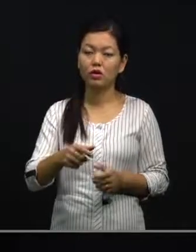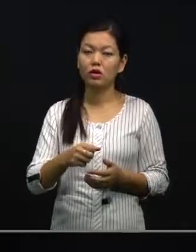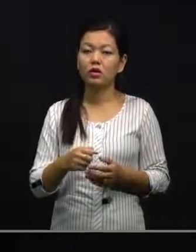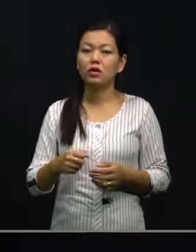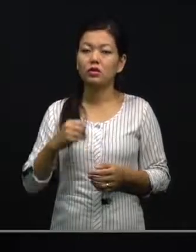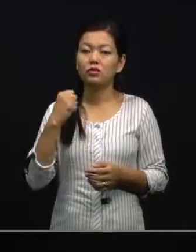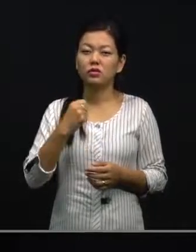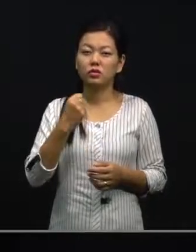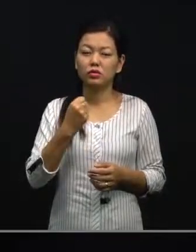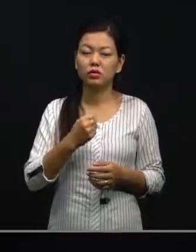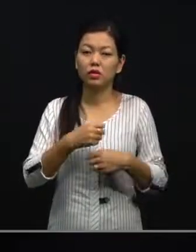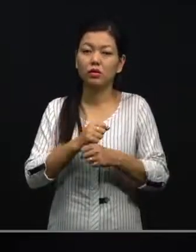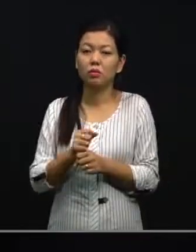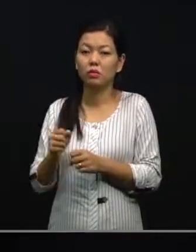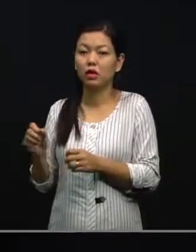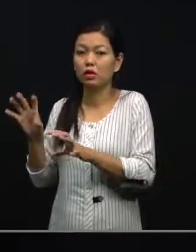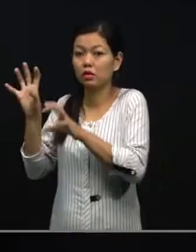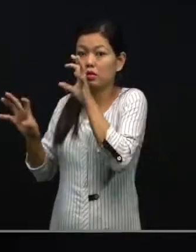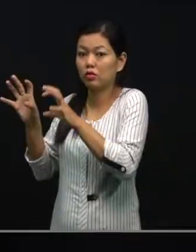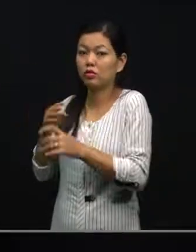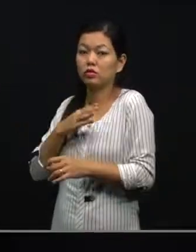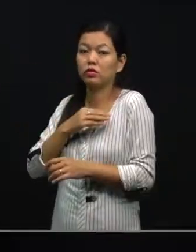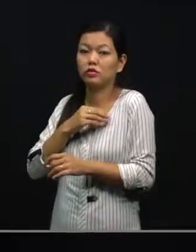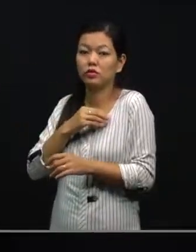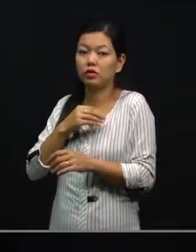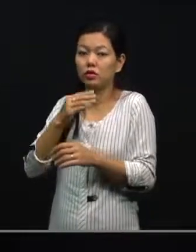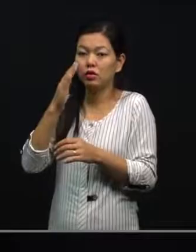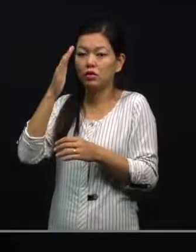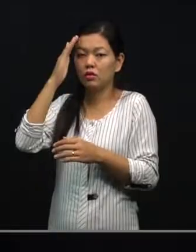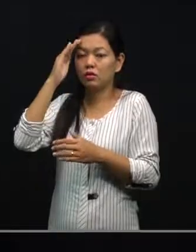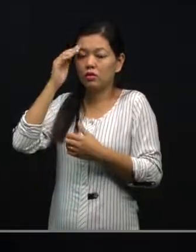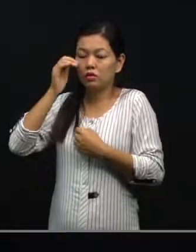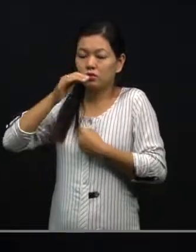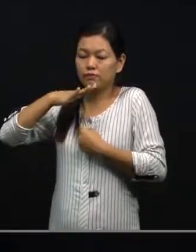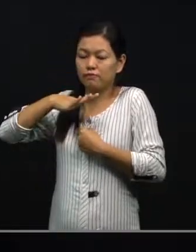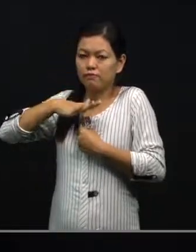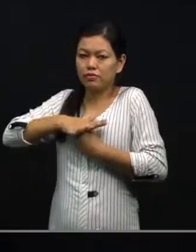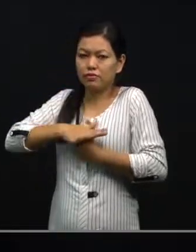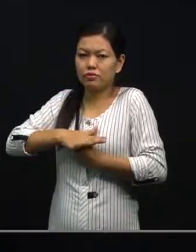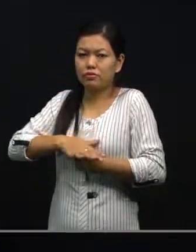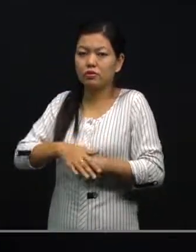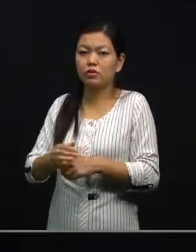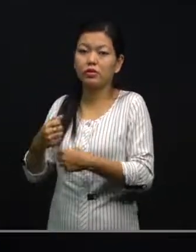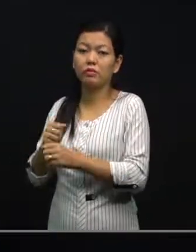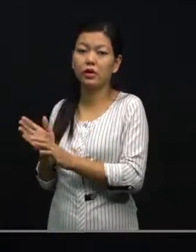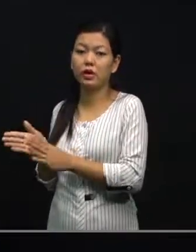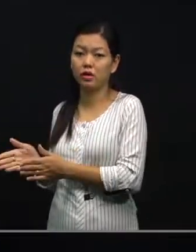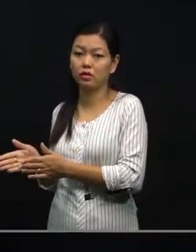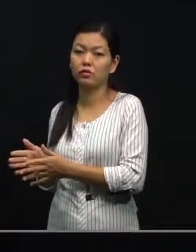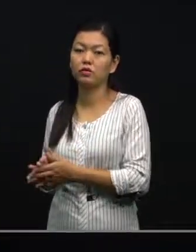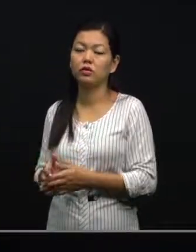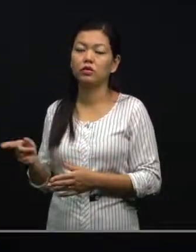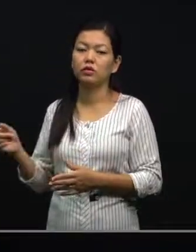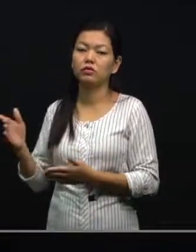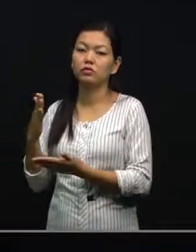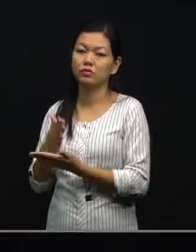into a great depression, and as the story unfolds, that's when the interactions between Virginia took place. So the twins